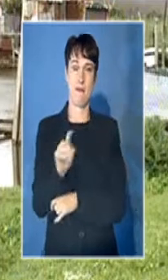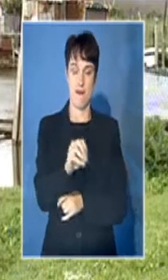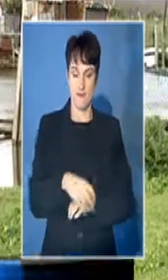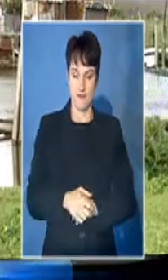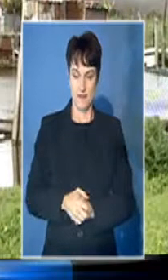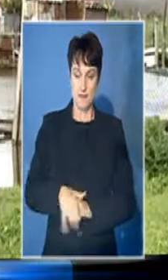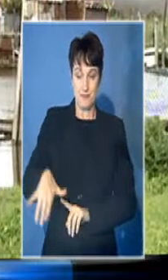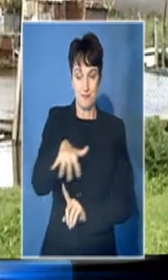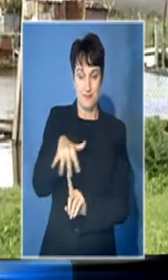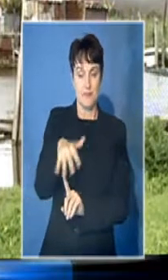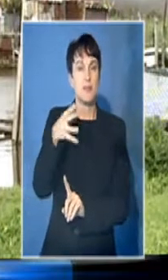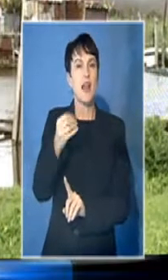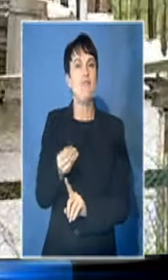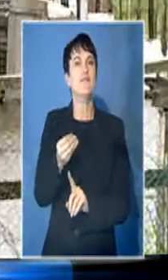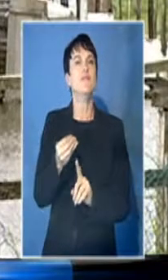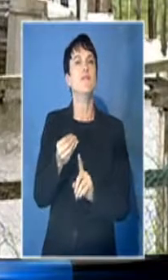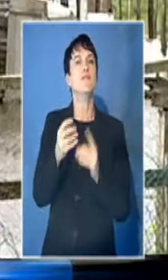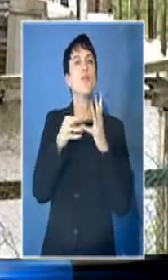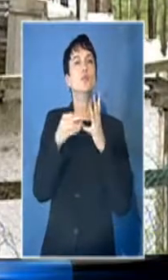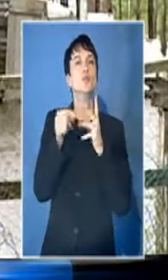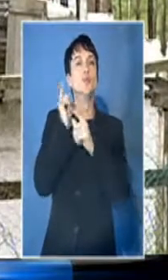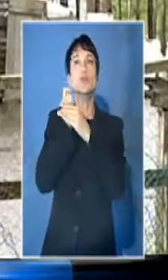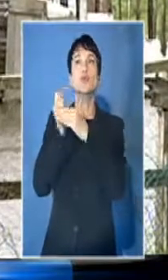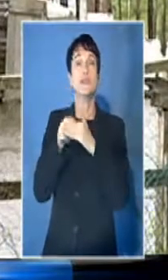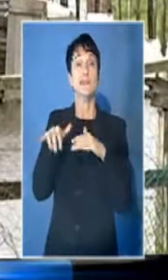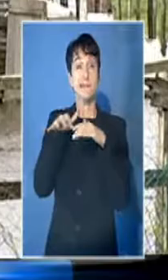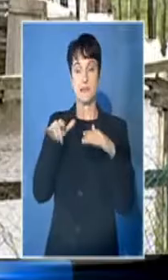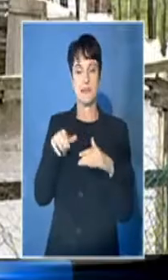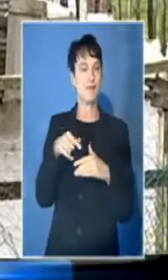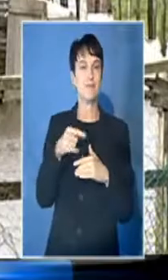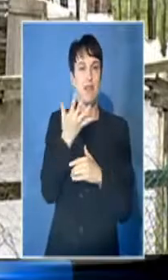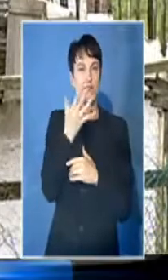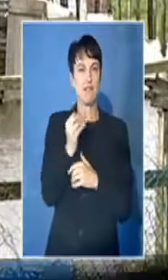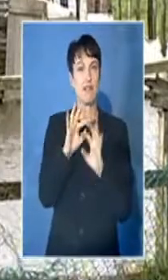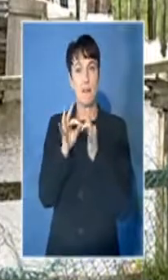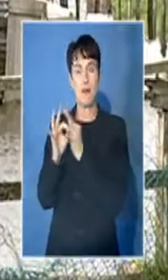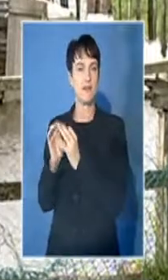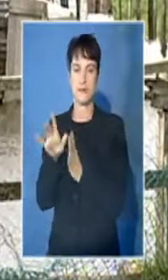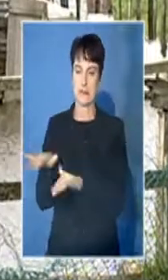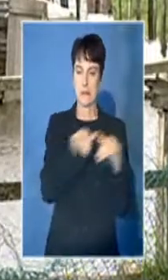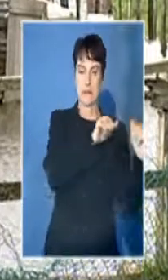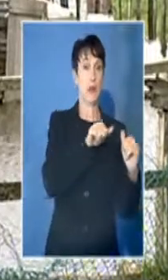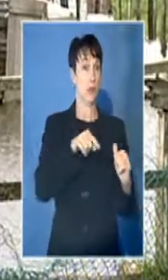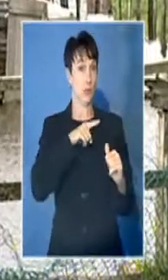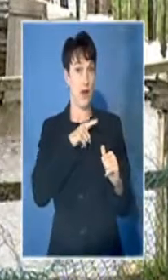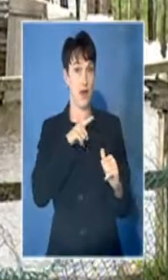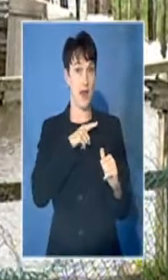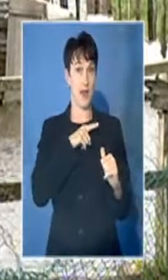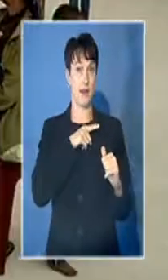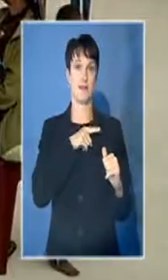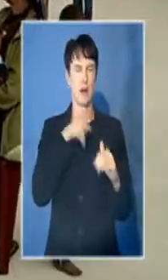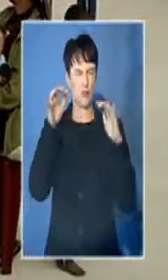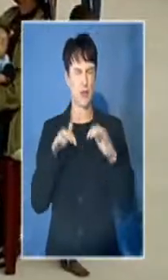Families living in these windy houses at Sand Vlei were evacuated after the nearby Eerste River overflowed due to heavy